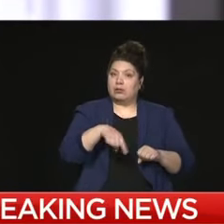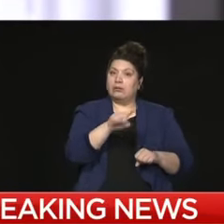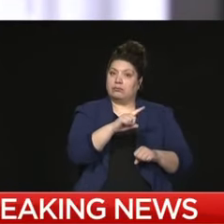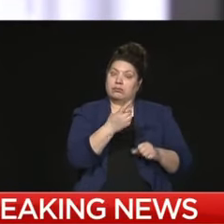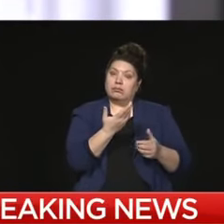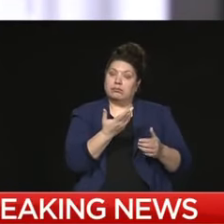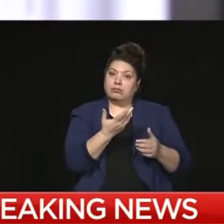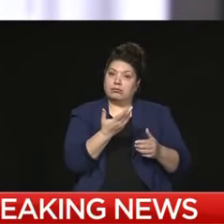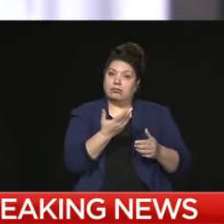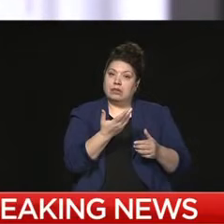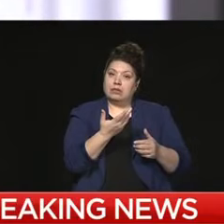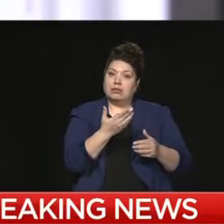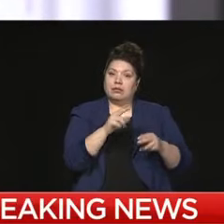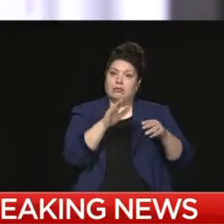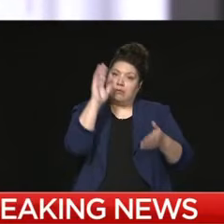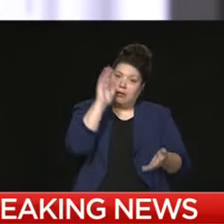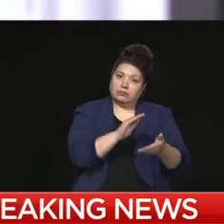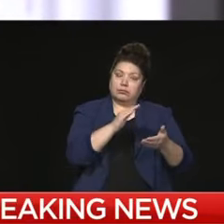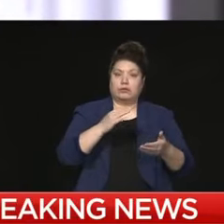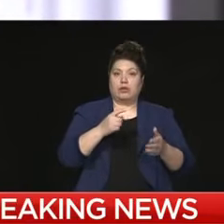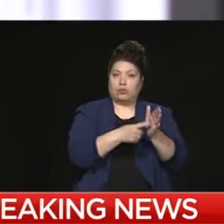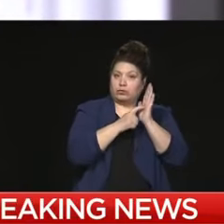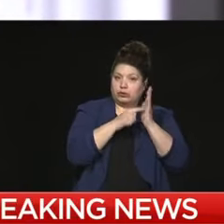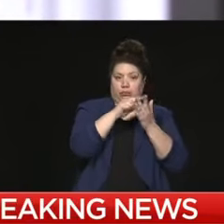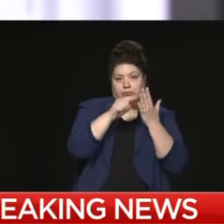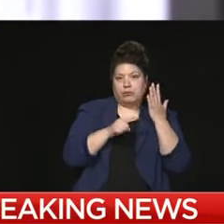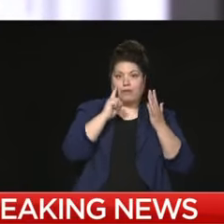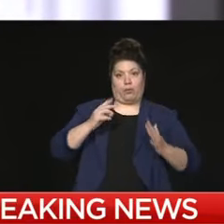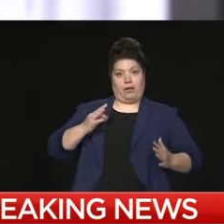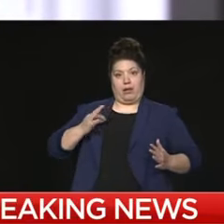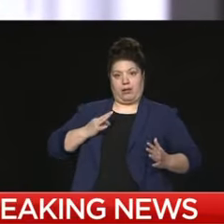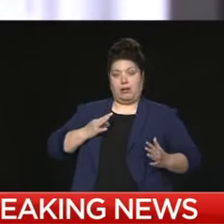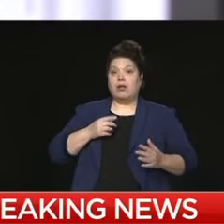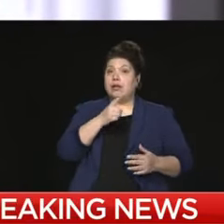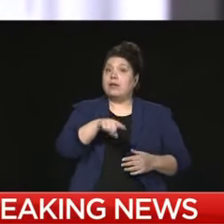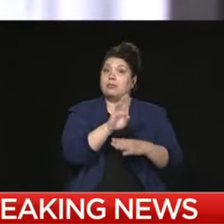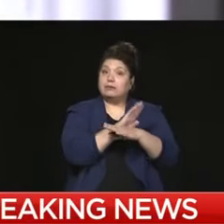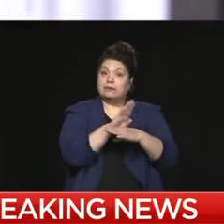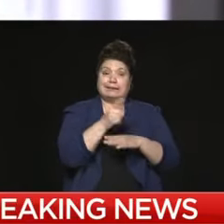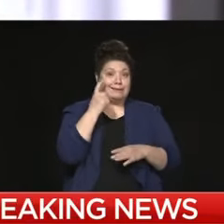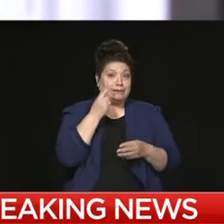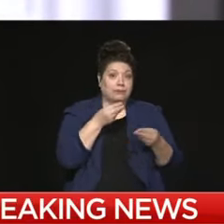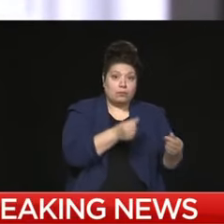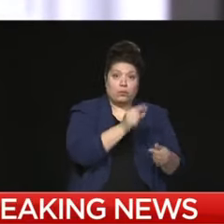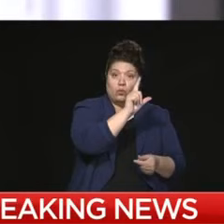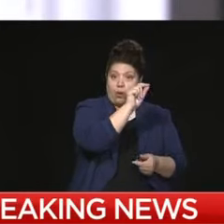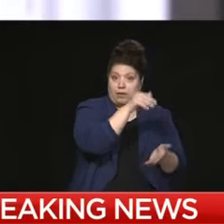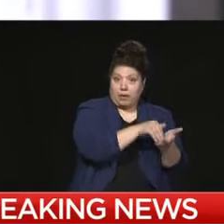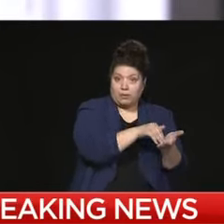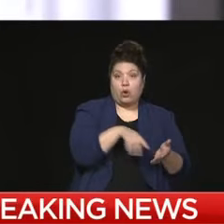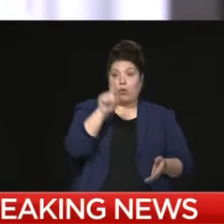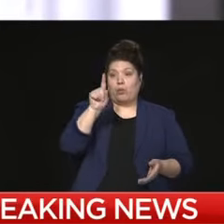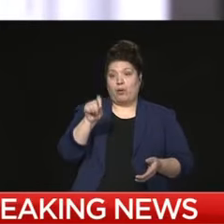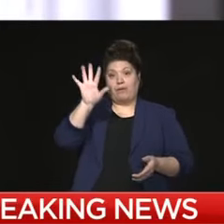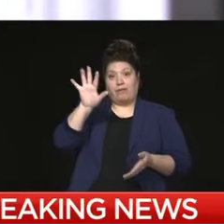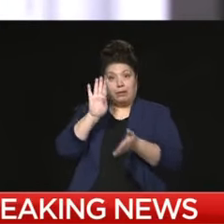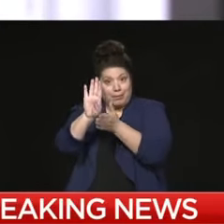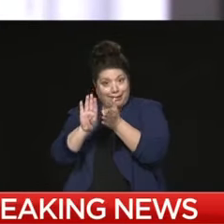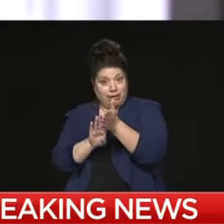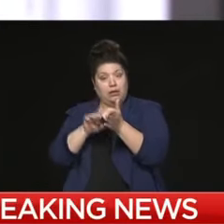for admissibility. Now, businesses that have spent anywhere between $20,000 and $1.5